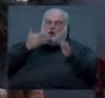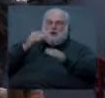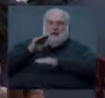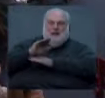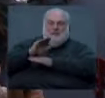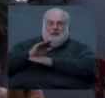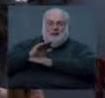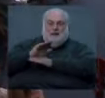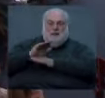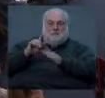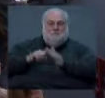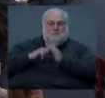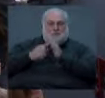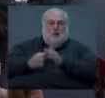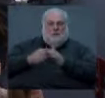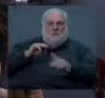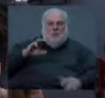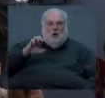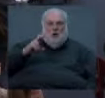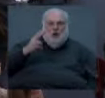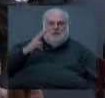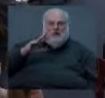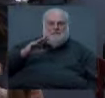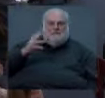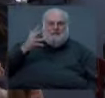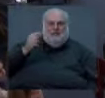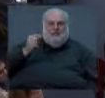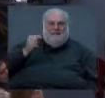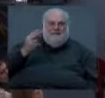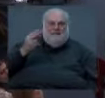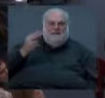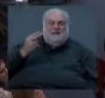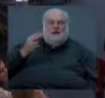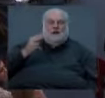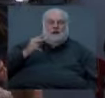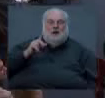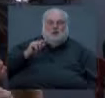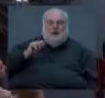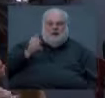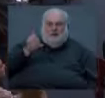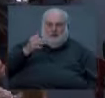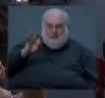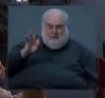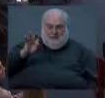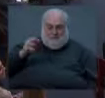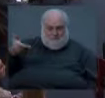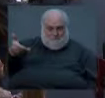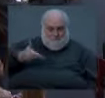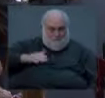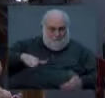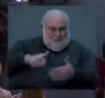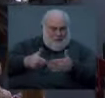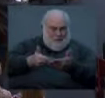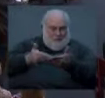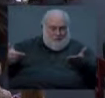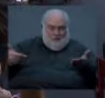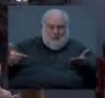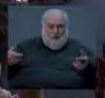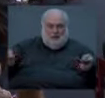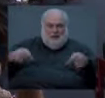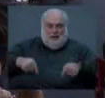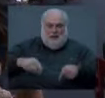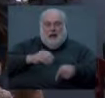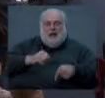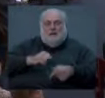Good evening. I would like to call to order the March 5th, 2019 City Board of Directors meeting. We would like to welcome those in attendance as we all those who are